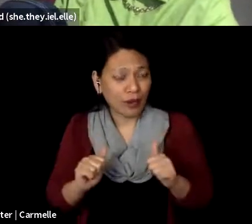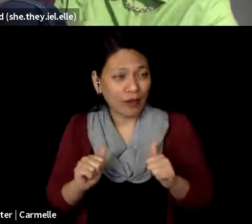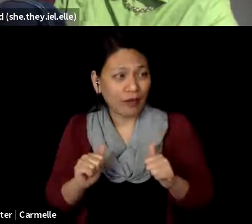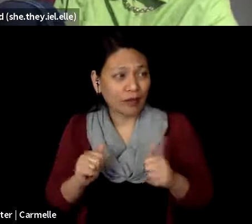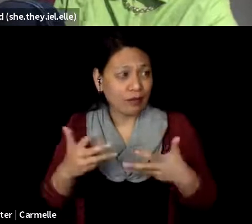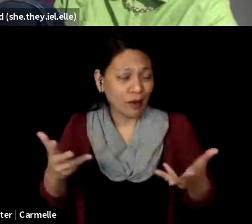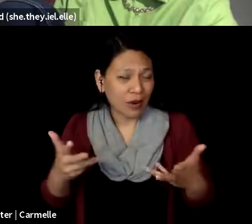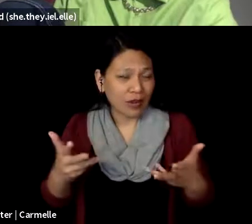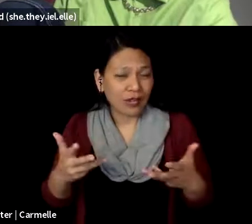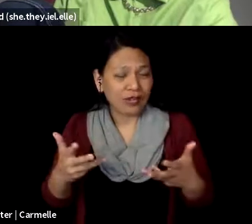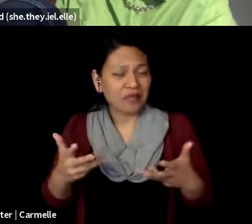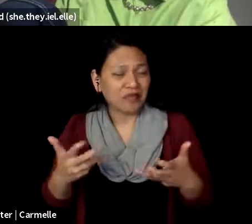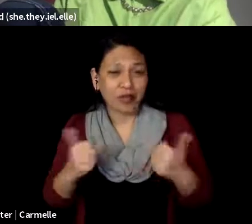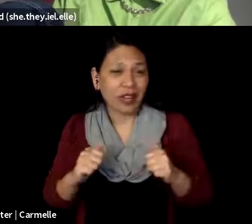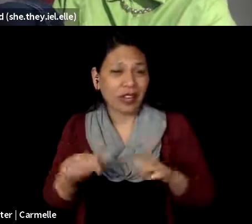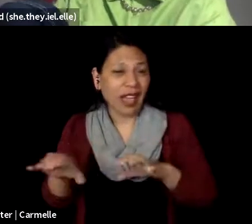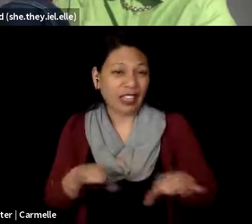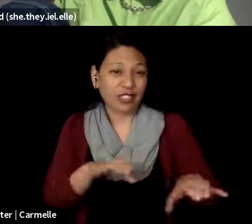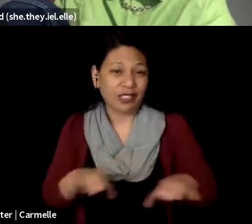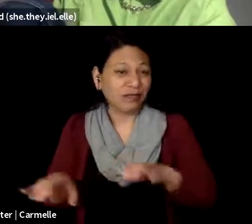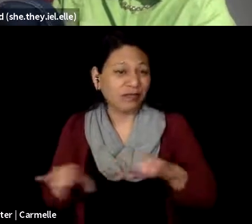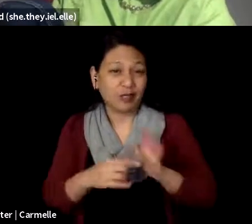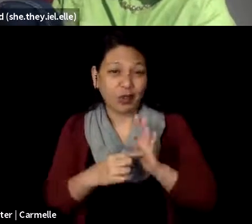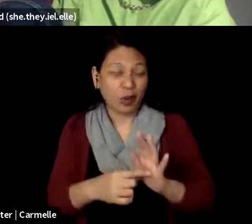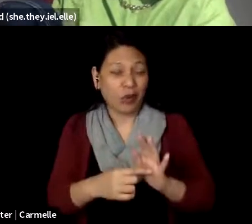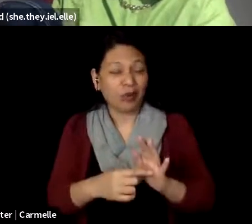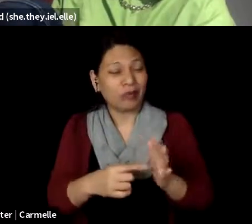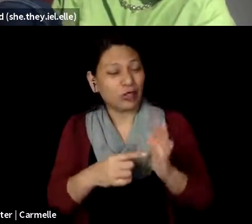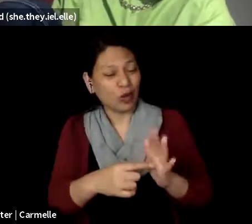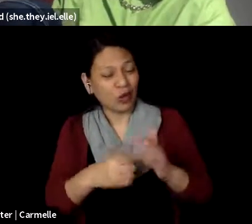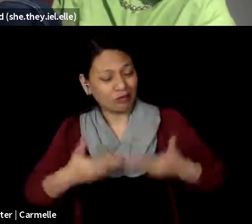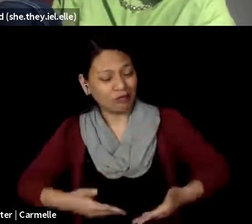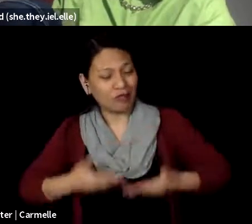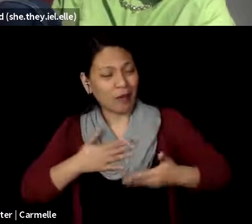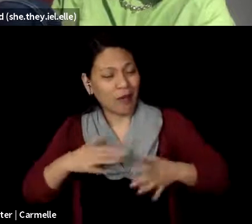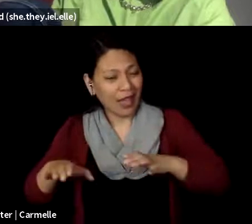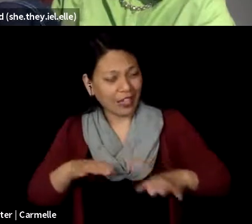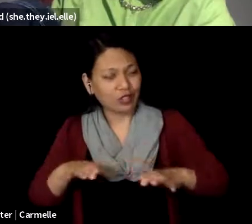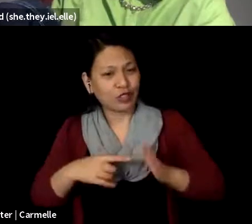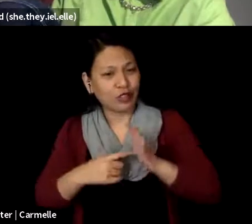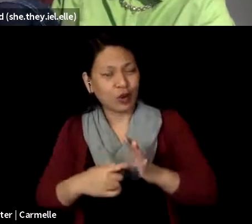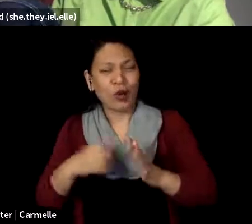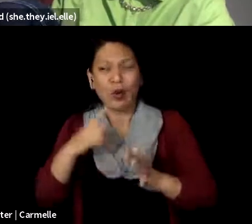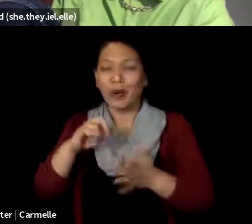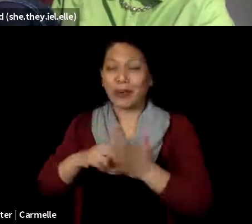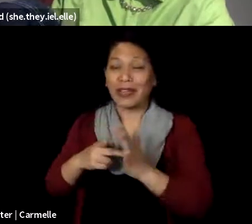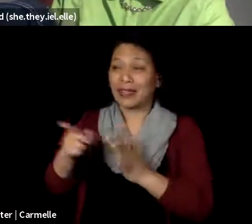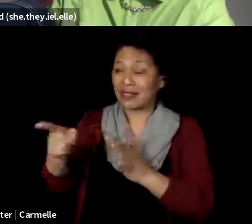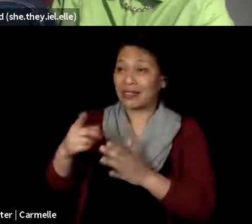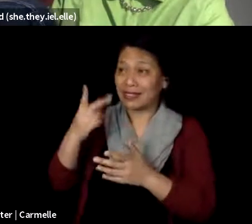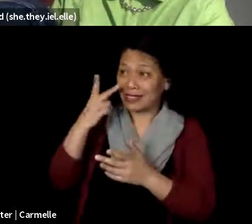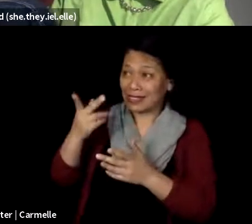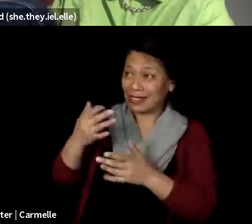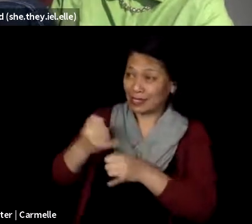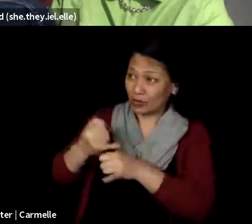by doing by example. Mm-hmm. And you know, when I'm engaging with an institution, I'm like, okay, so now I'm like, this is